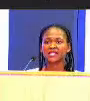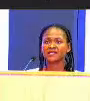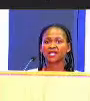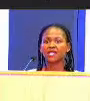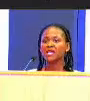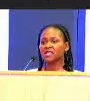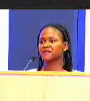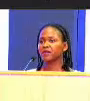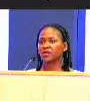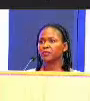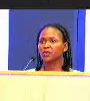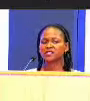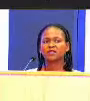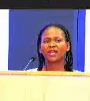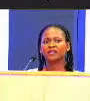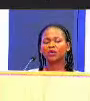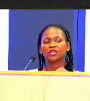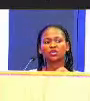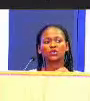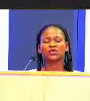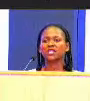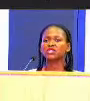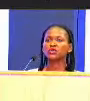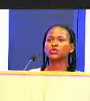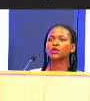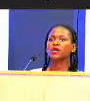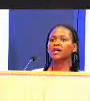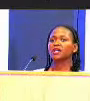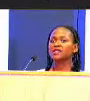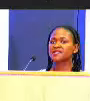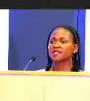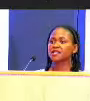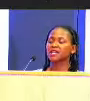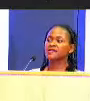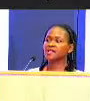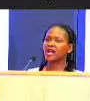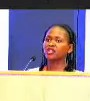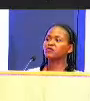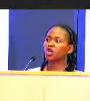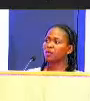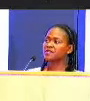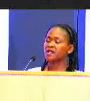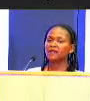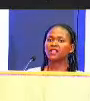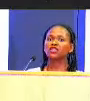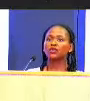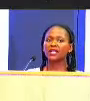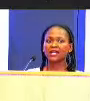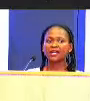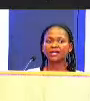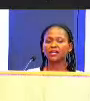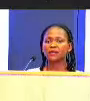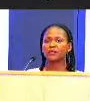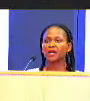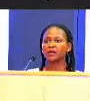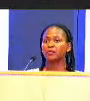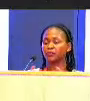it yesterday, it's very important. But I think what you also need to consider is the kind of jobs that nuclear